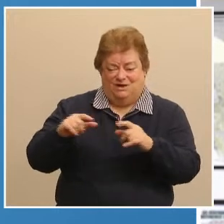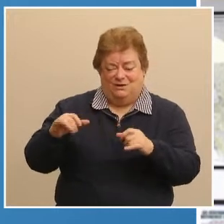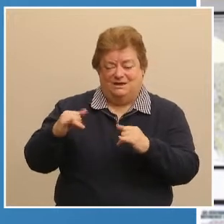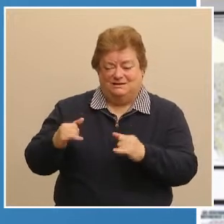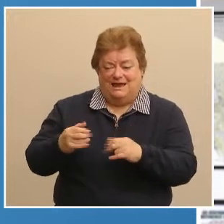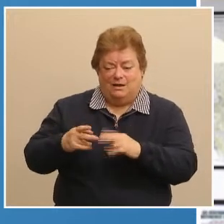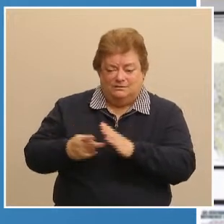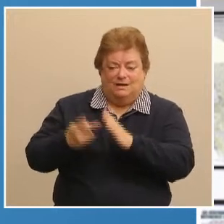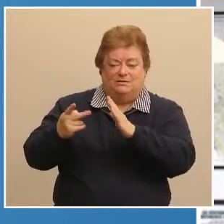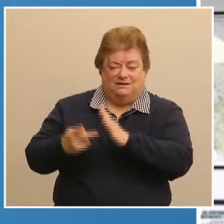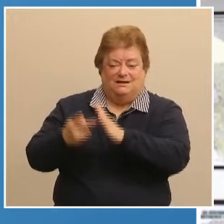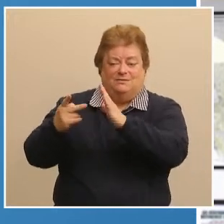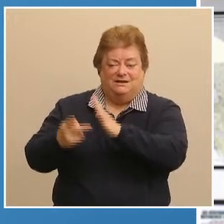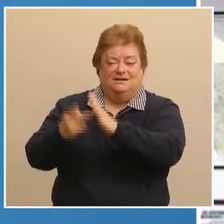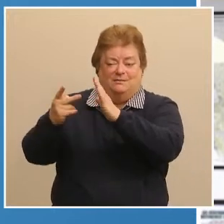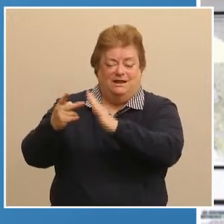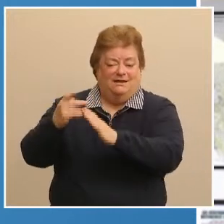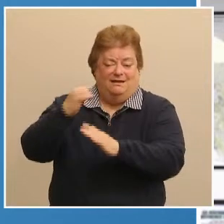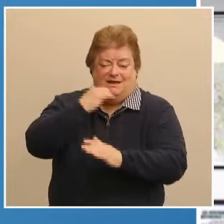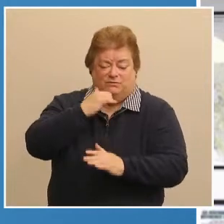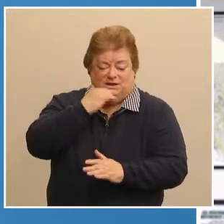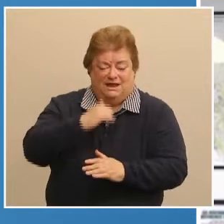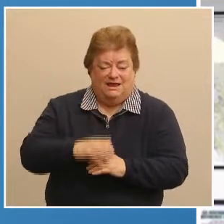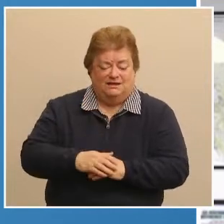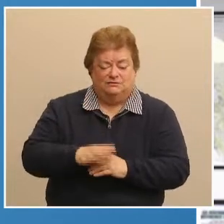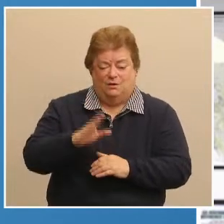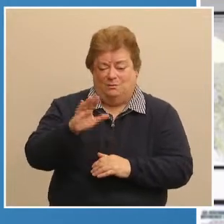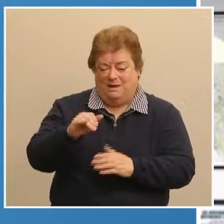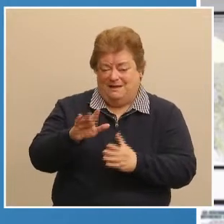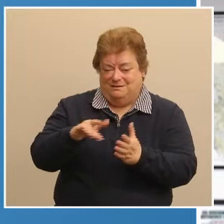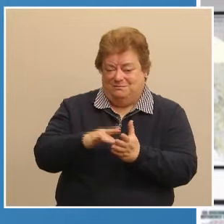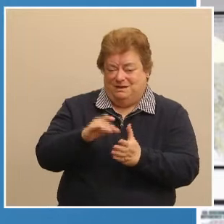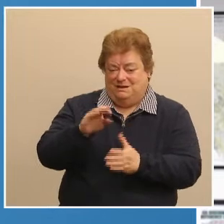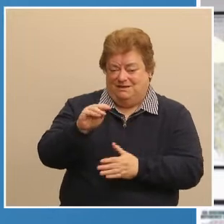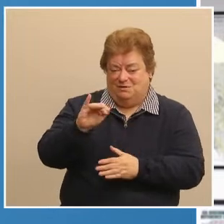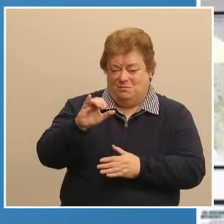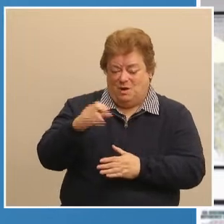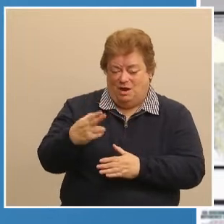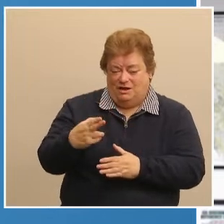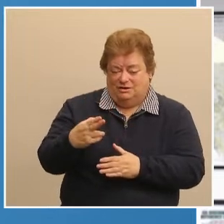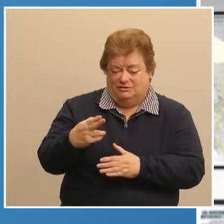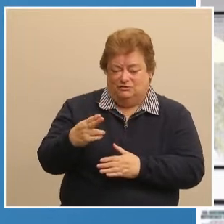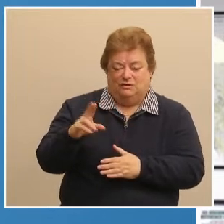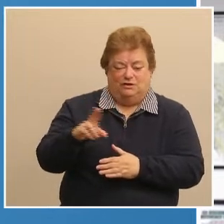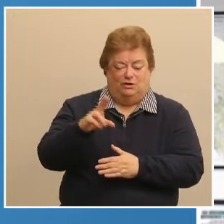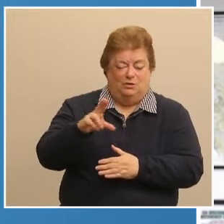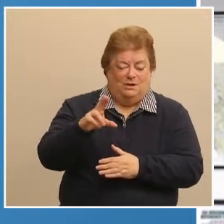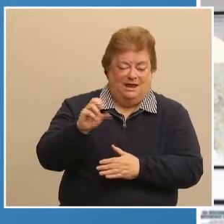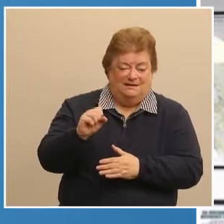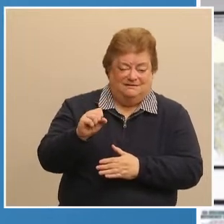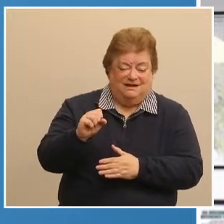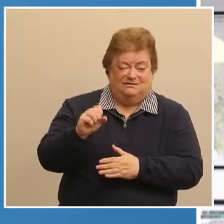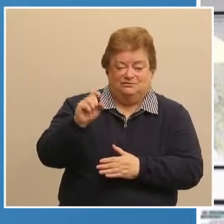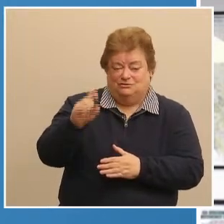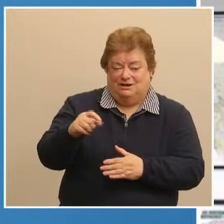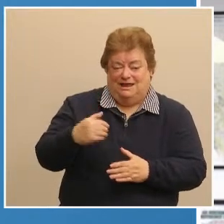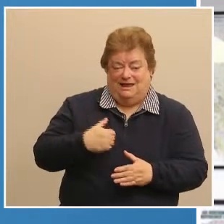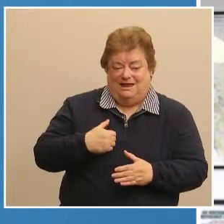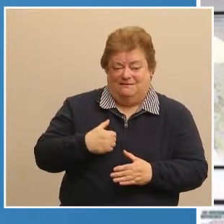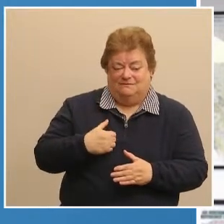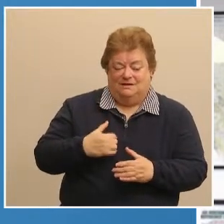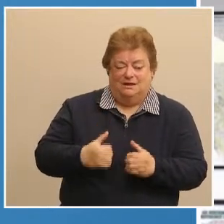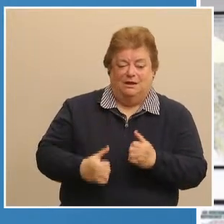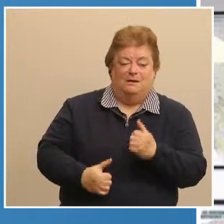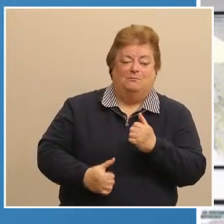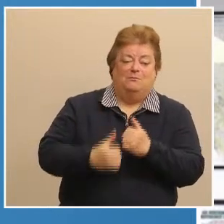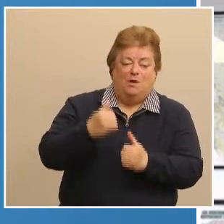almost every 9 or 10 days. And so by the middle of March, the US should have the